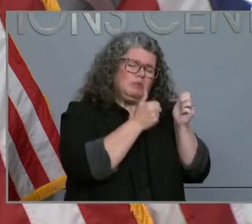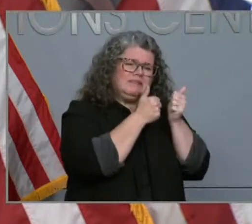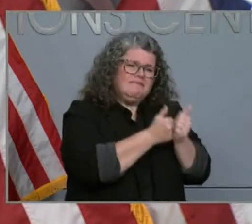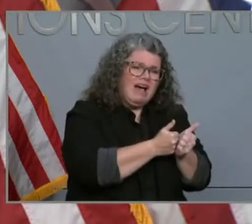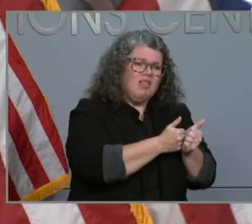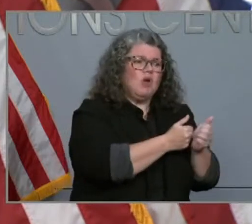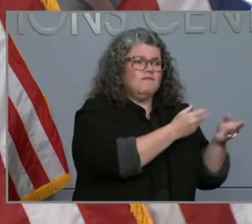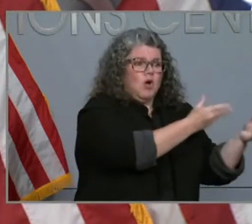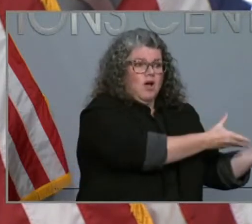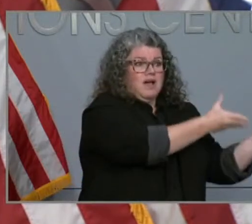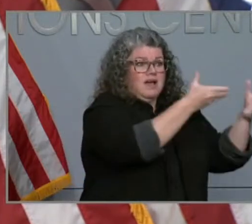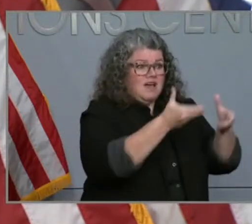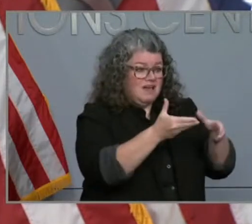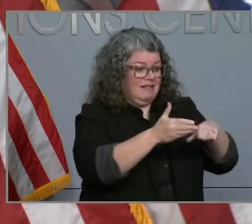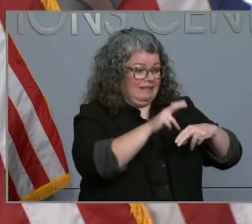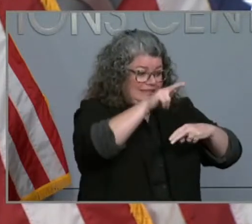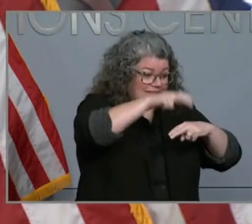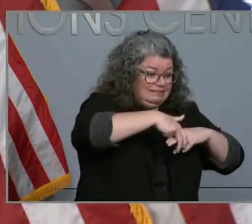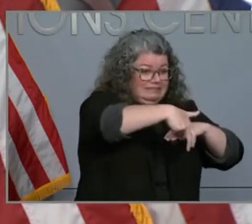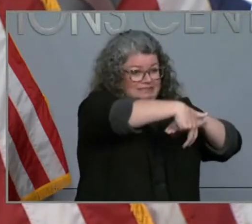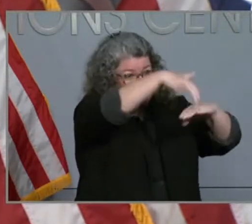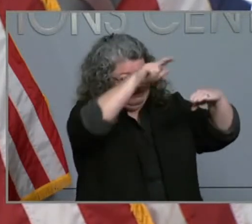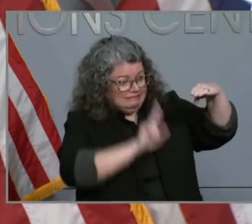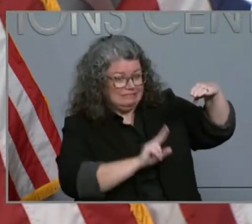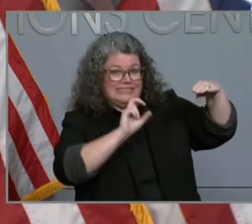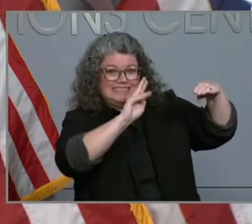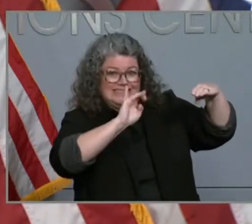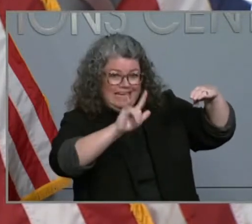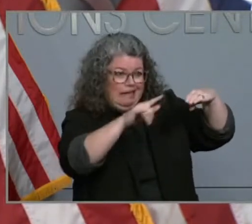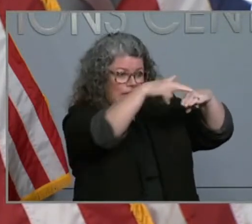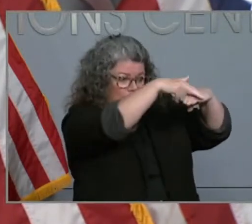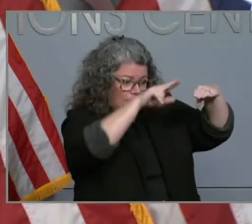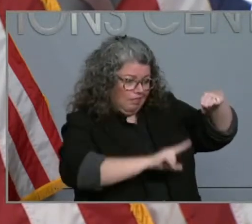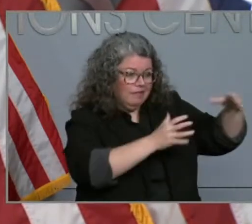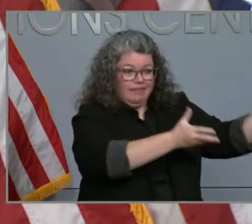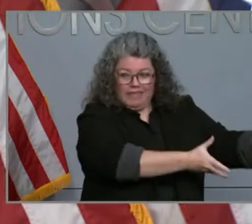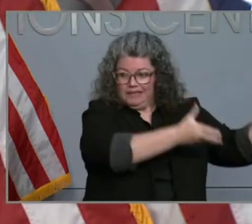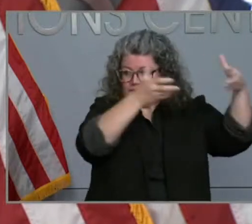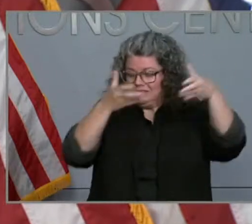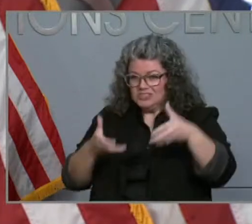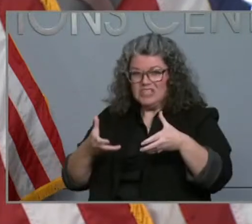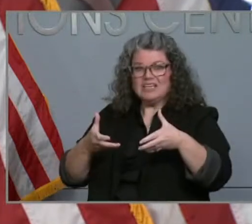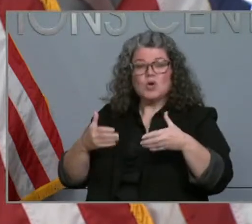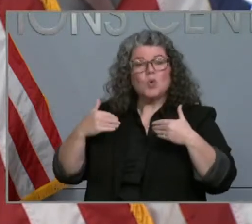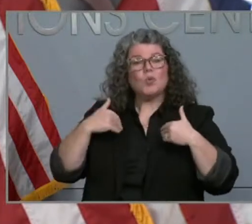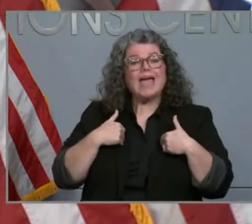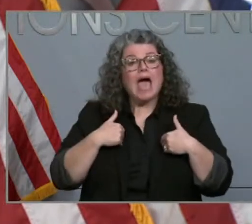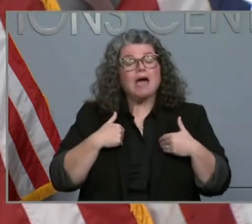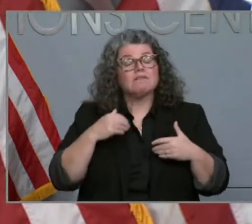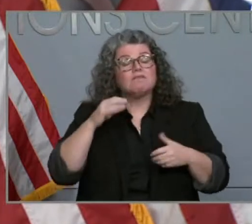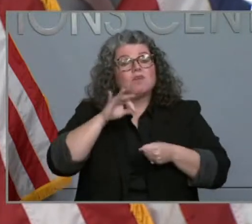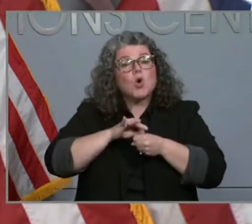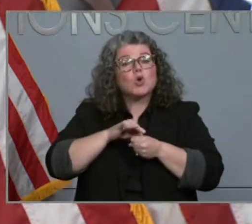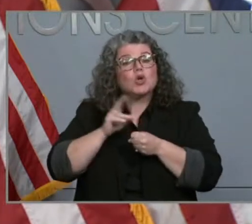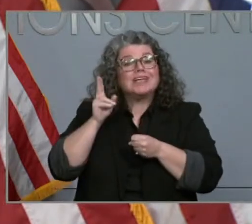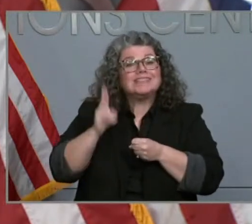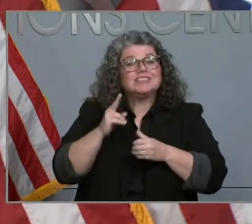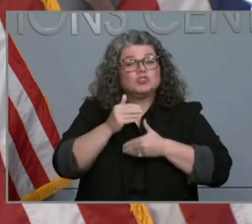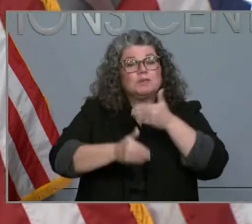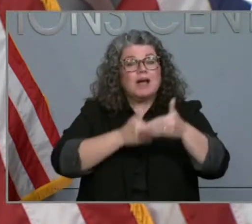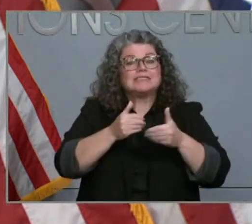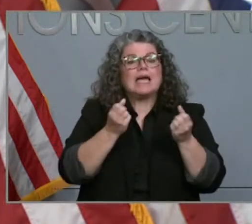is, those will be the results where we show this is how many people checked in. That's our voter history process